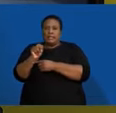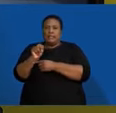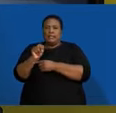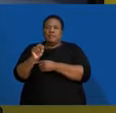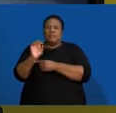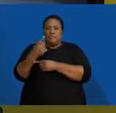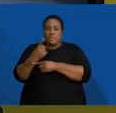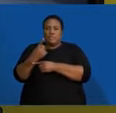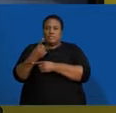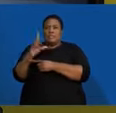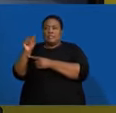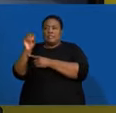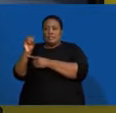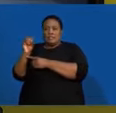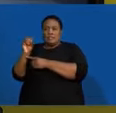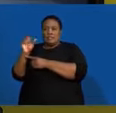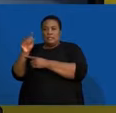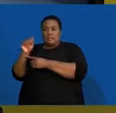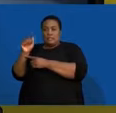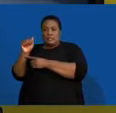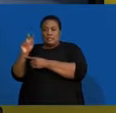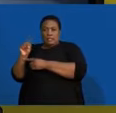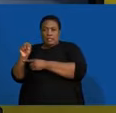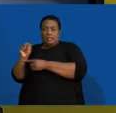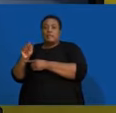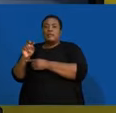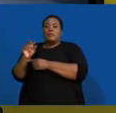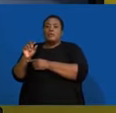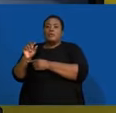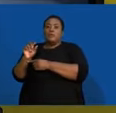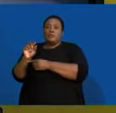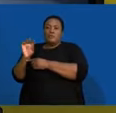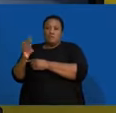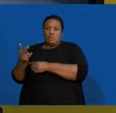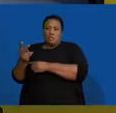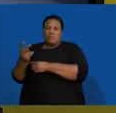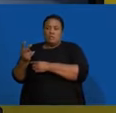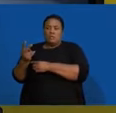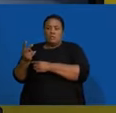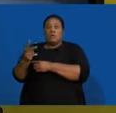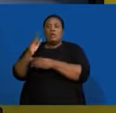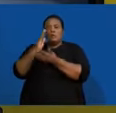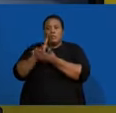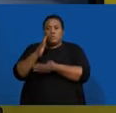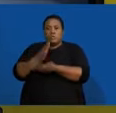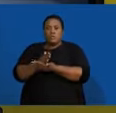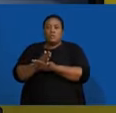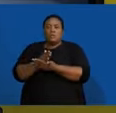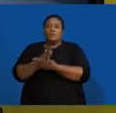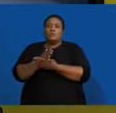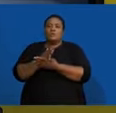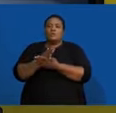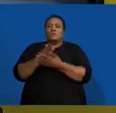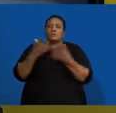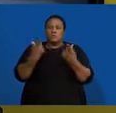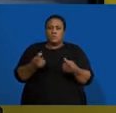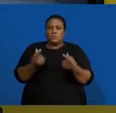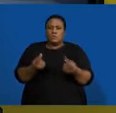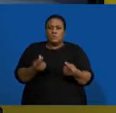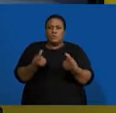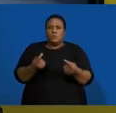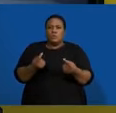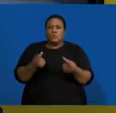quadrant. So make sure that you locate the reduction formulae according to the Cartesian planes and according to the